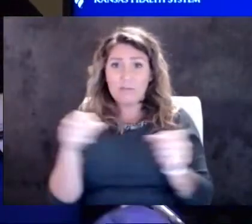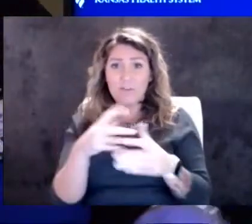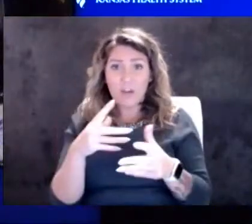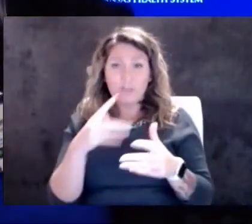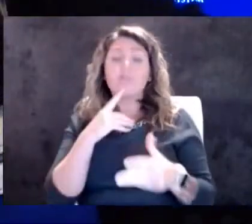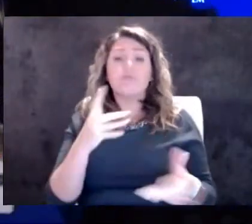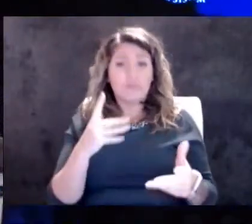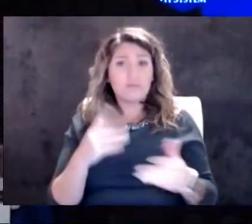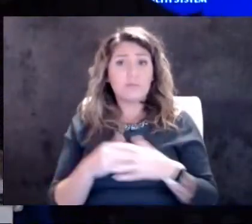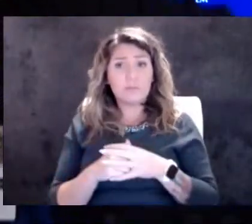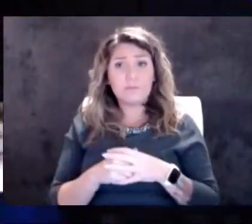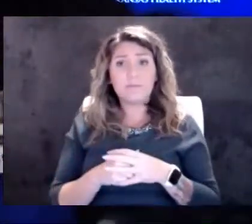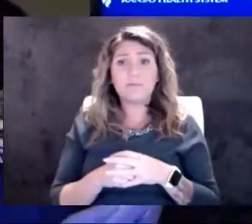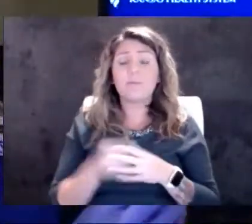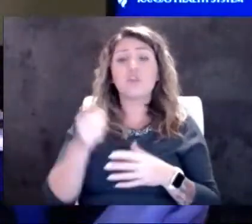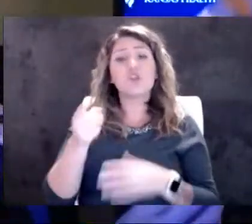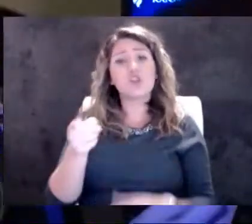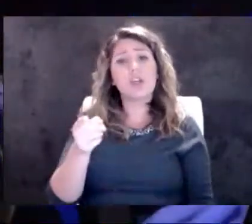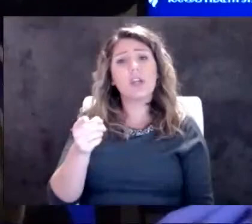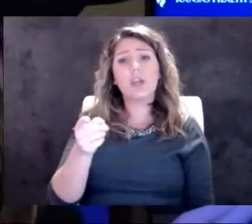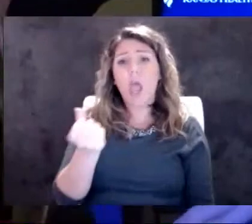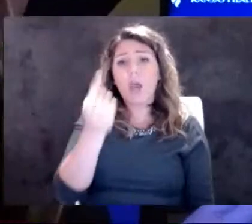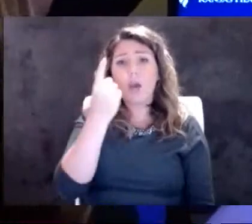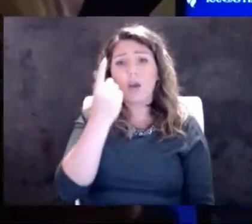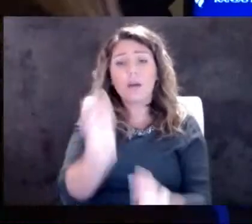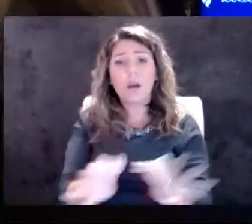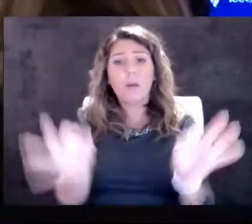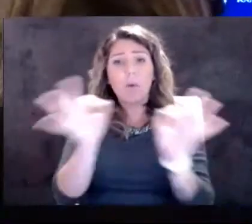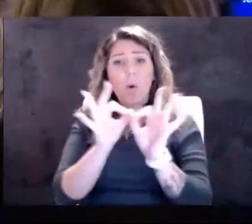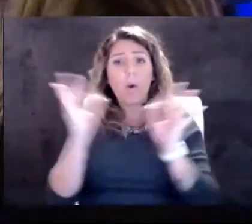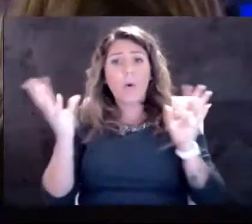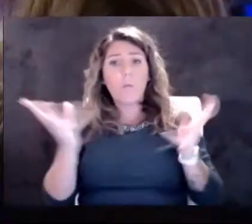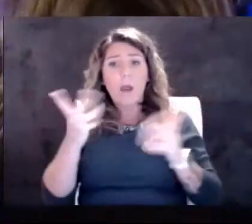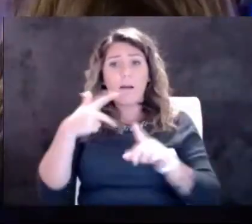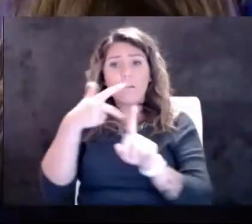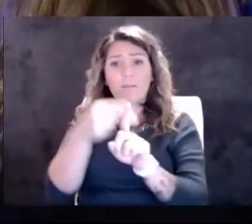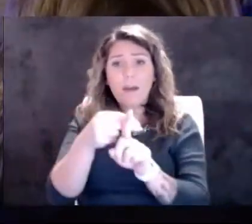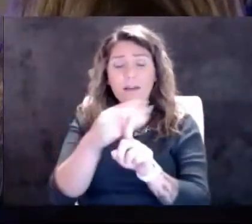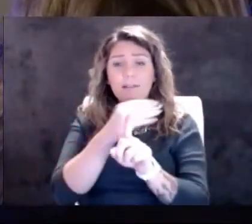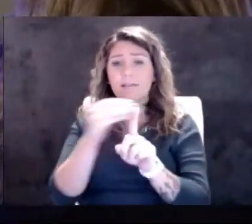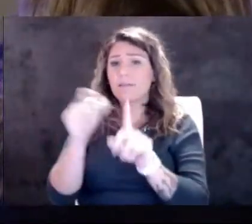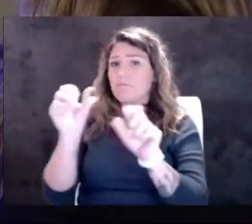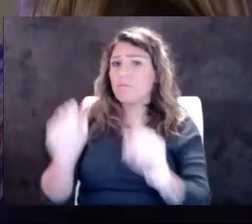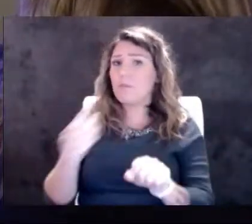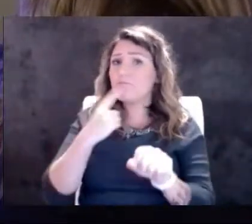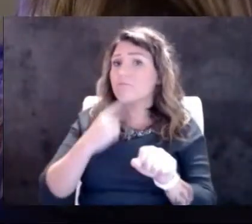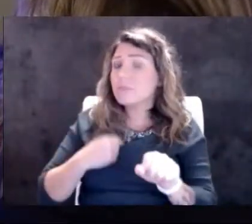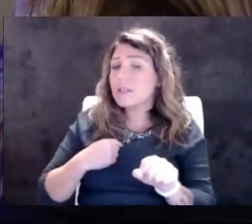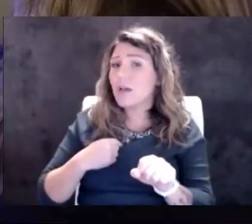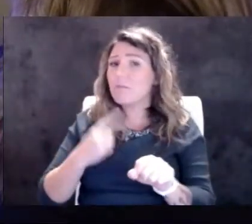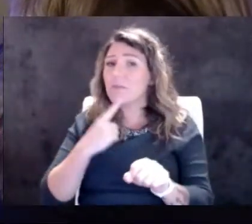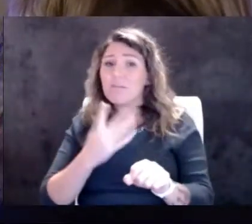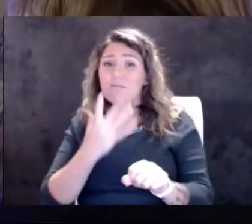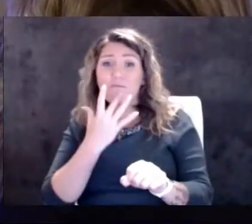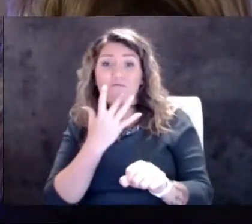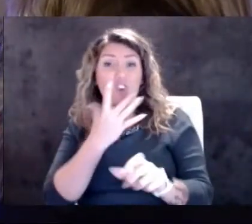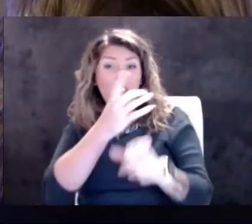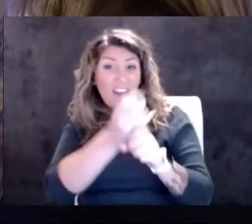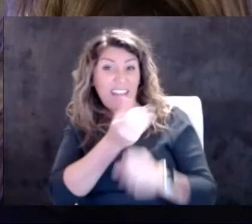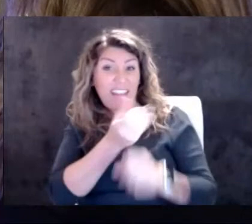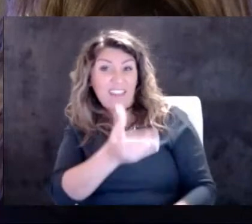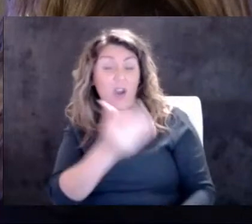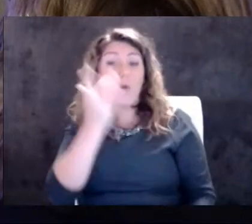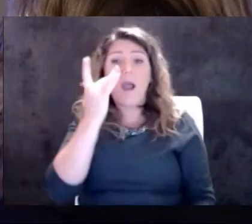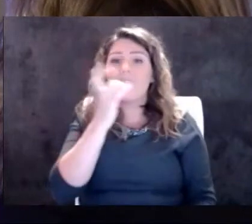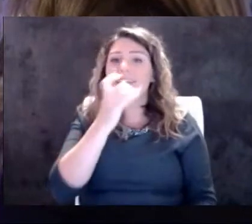and she understands the importance of vaccines, but has been able to tell me, I would actually prefer to get it there because I'm less nervous. And I know